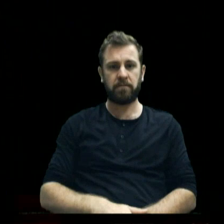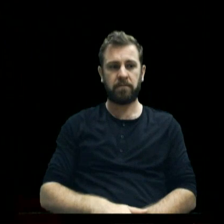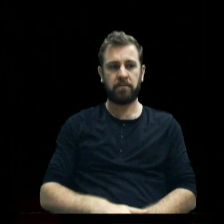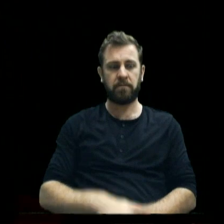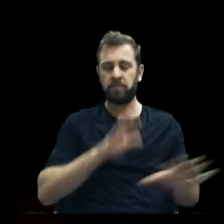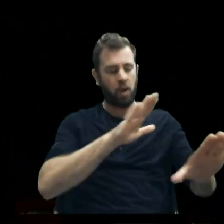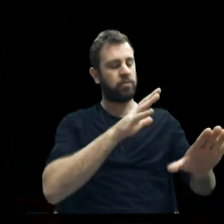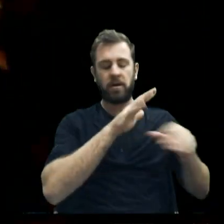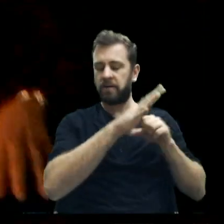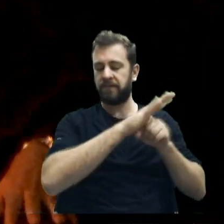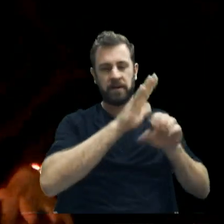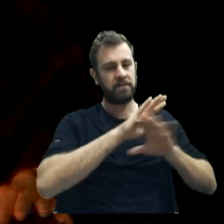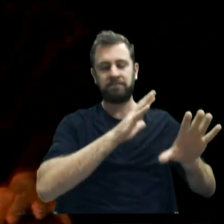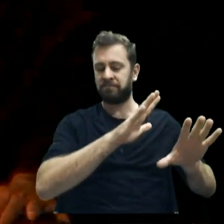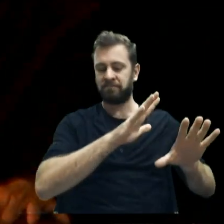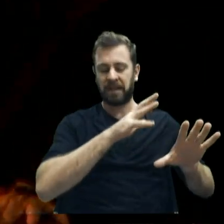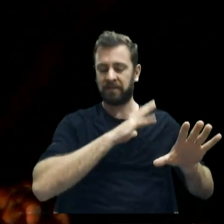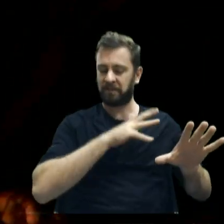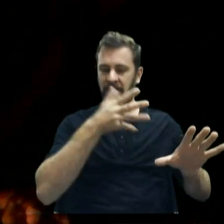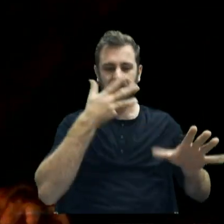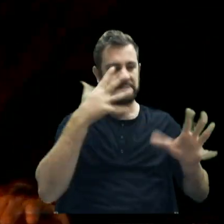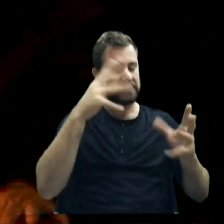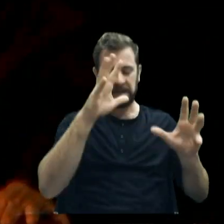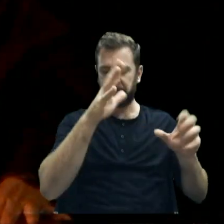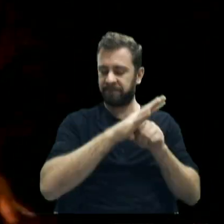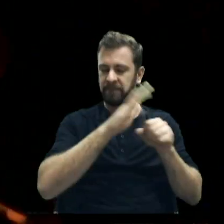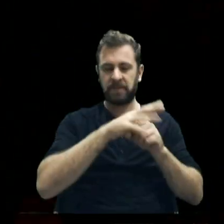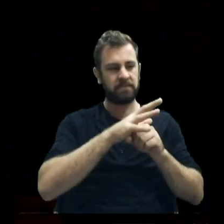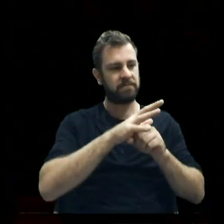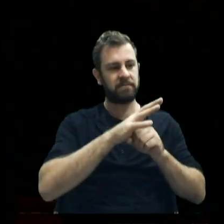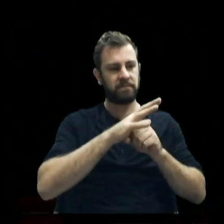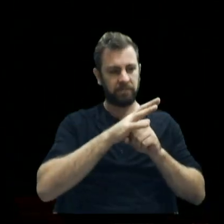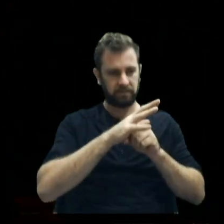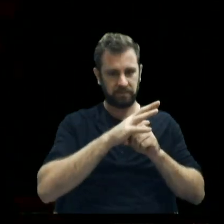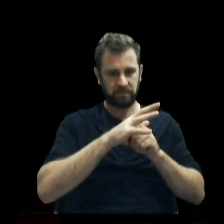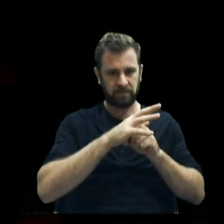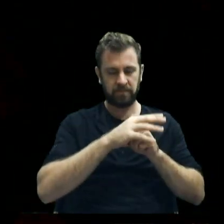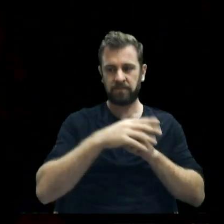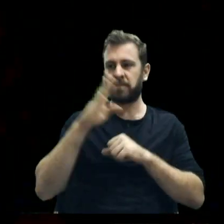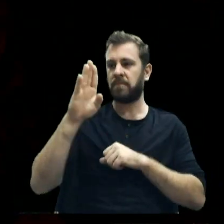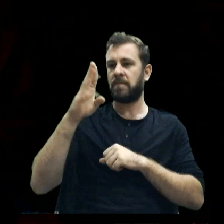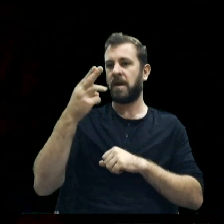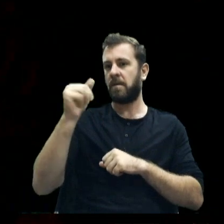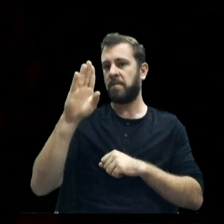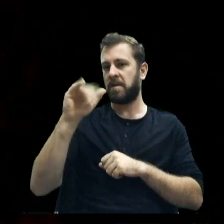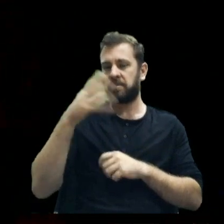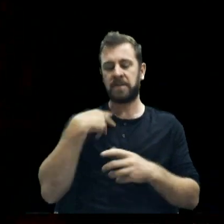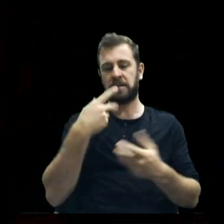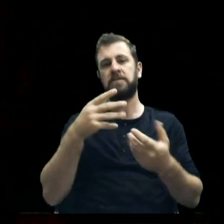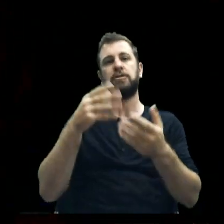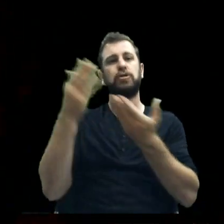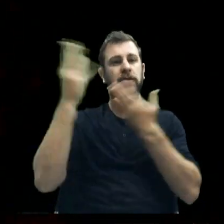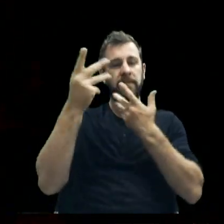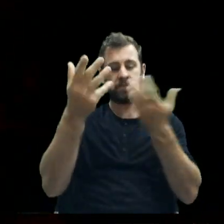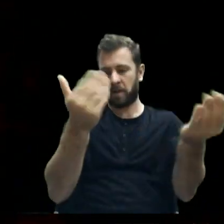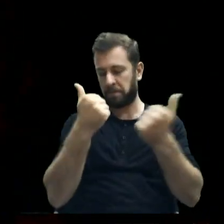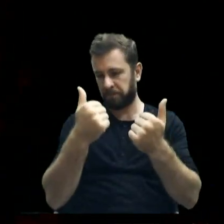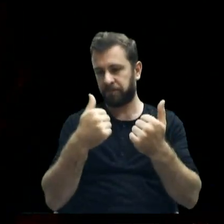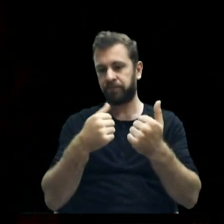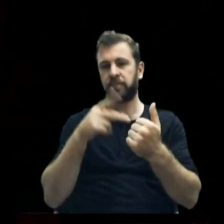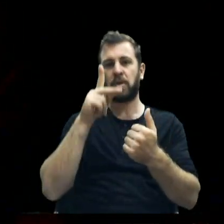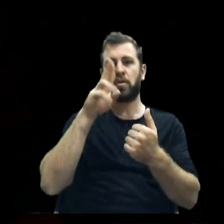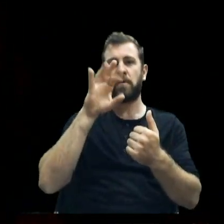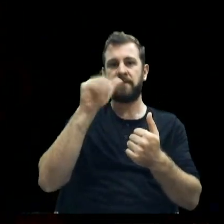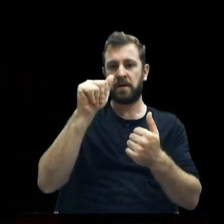that's enough. That's all I wanted to hear. That's enough. Habib then summons his servant. Says, in the outskirts of Kufa, in the middle of the